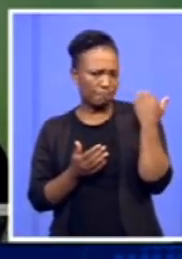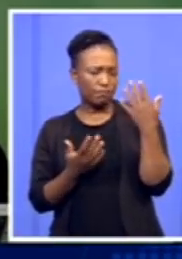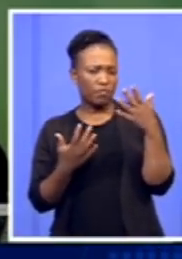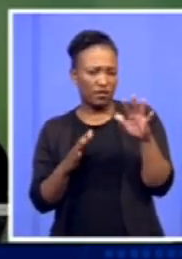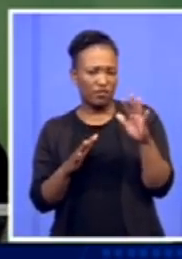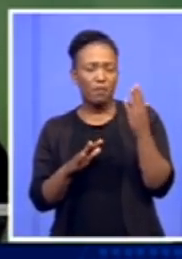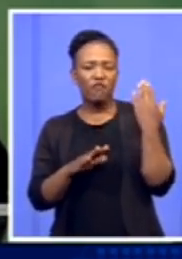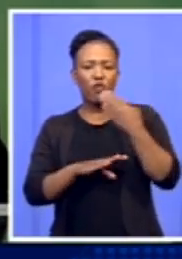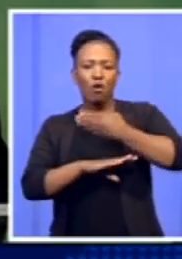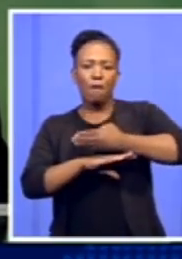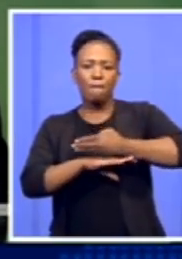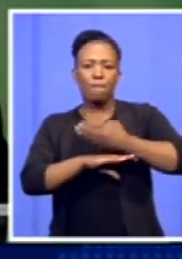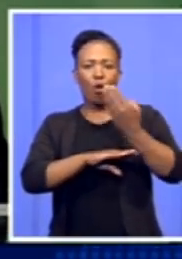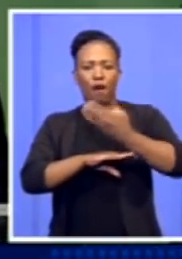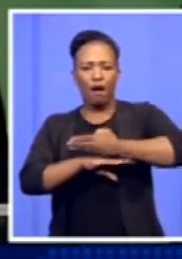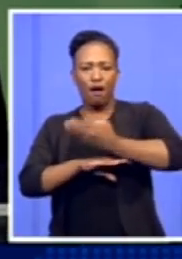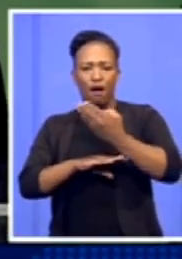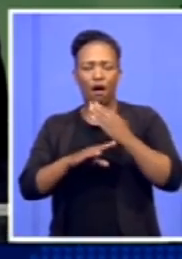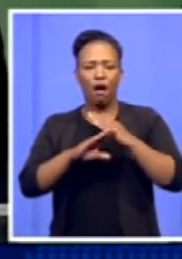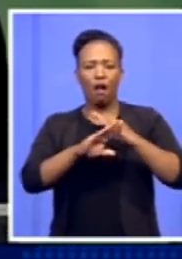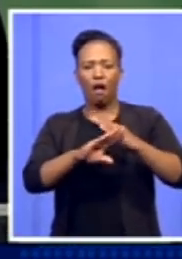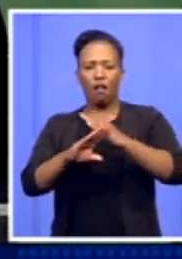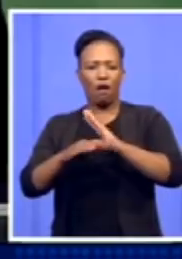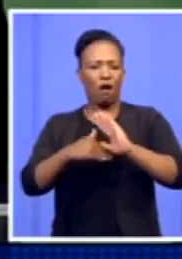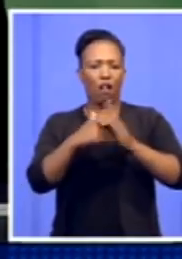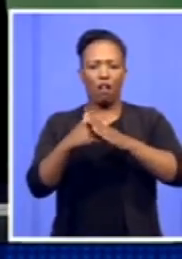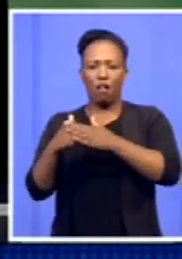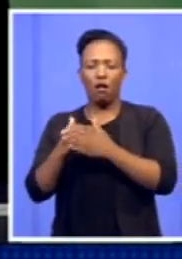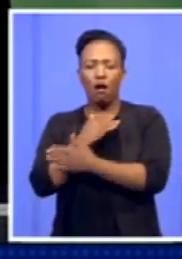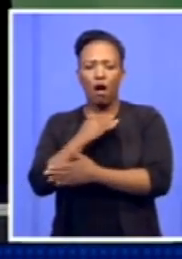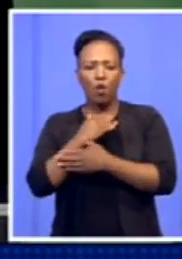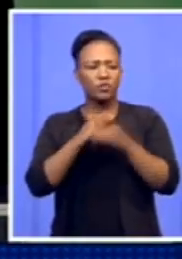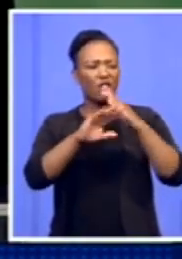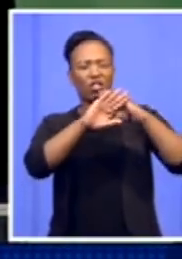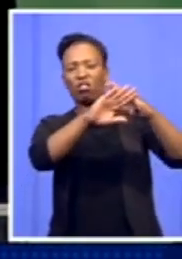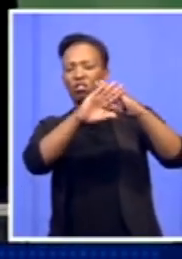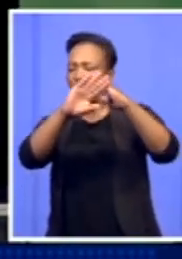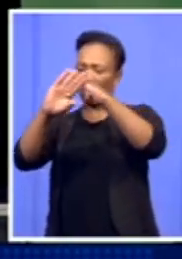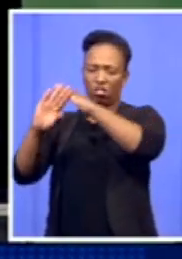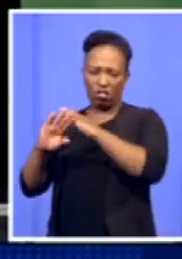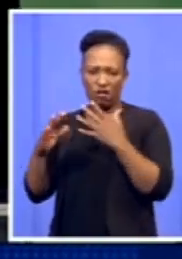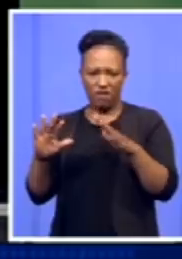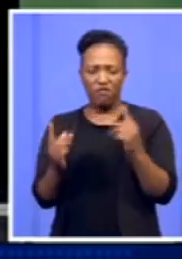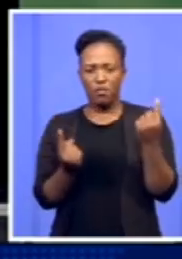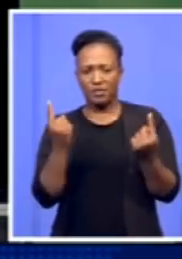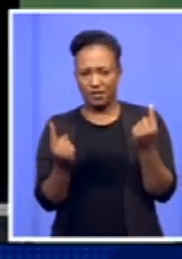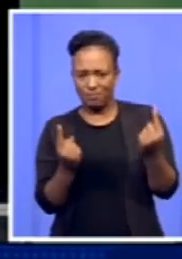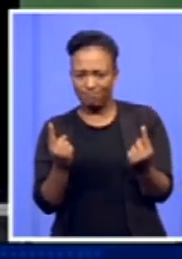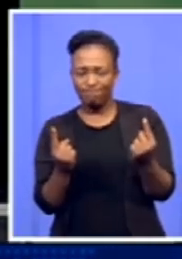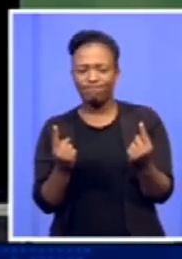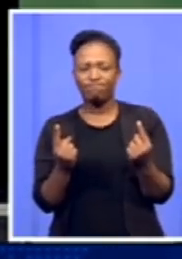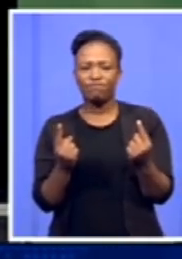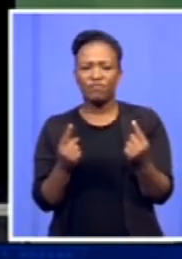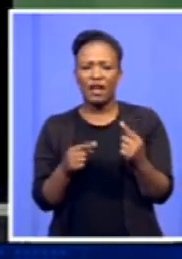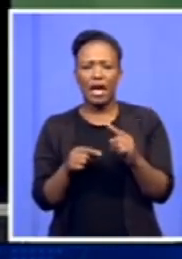stage and countries were entirely isolated from other countries. It was like time had gone backwards,